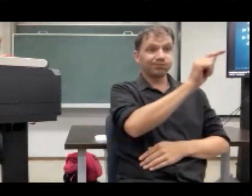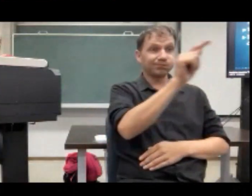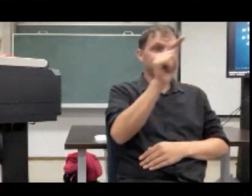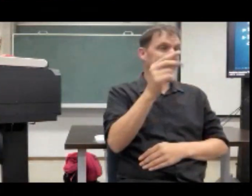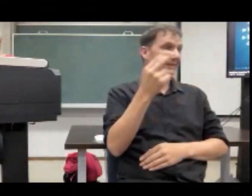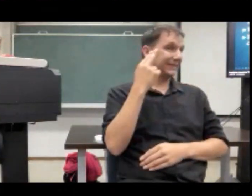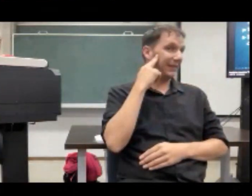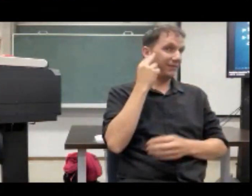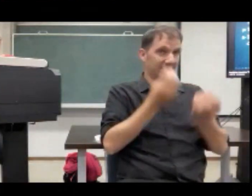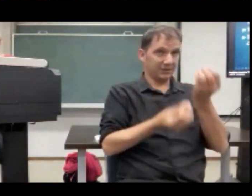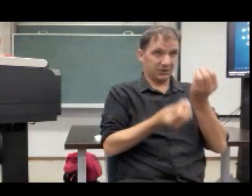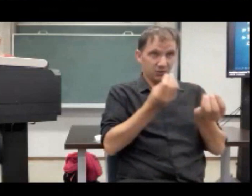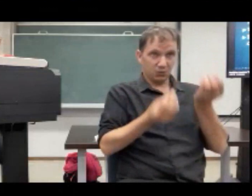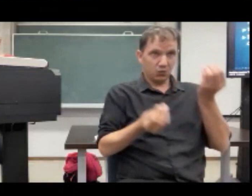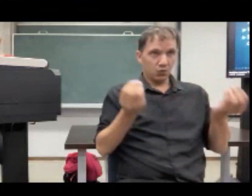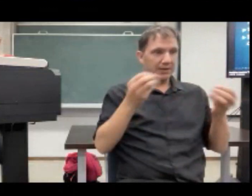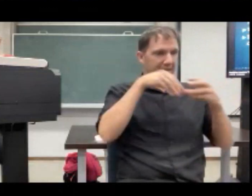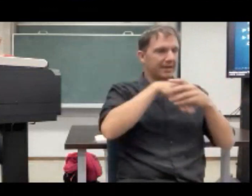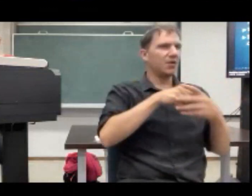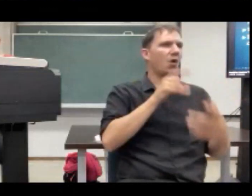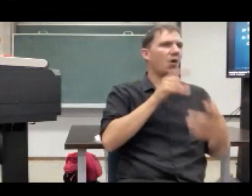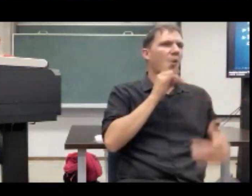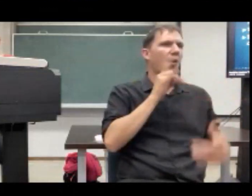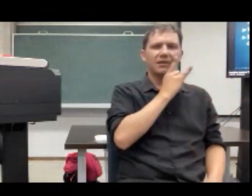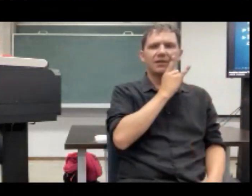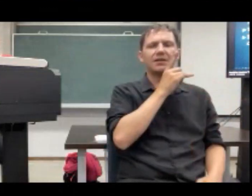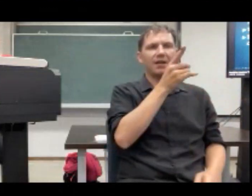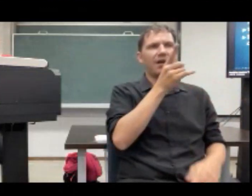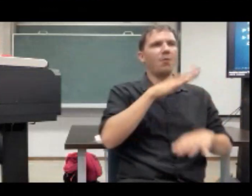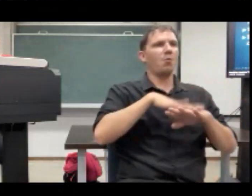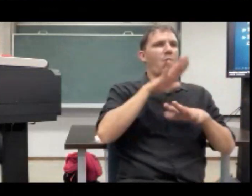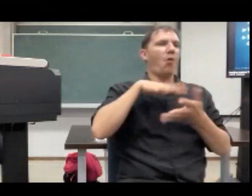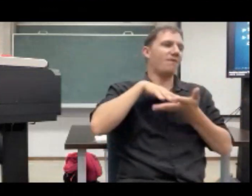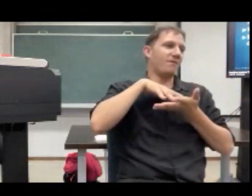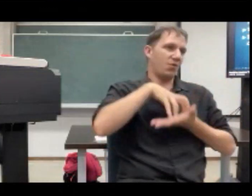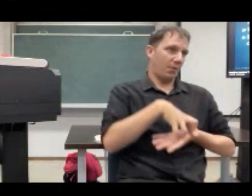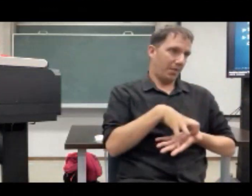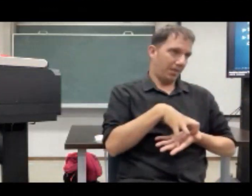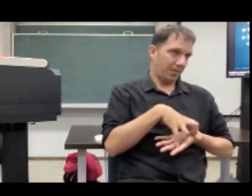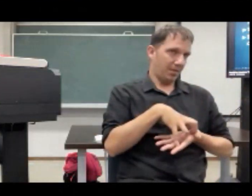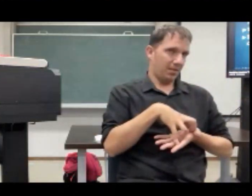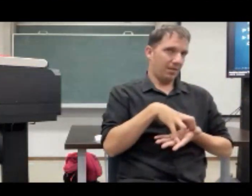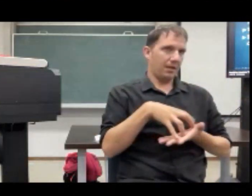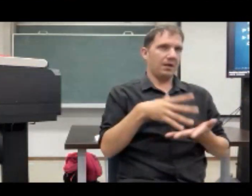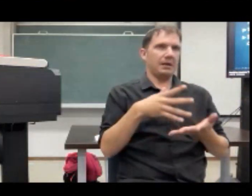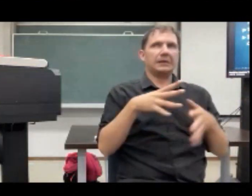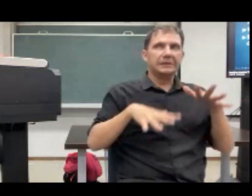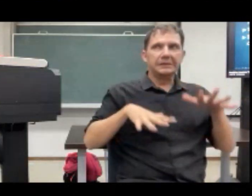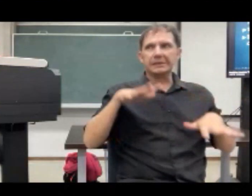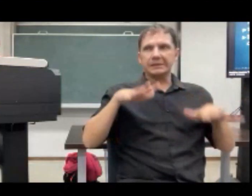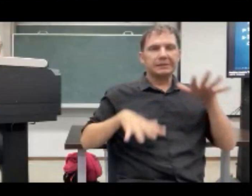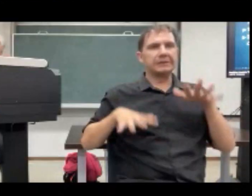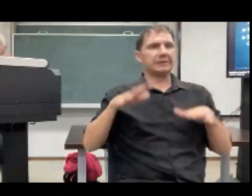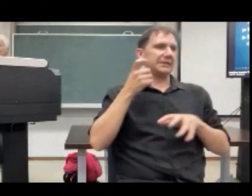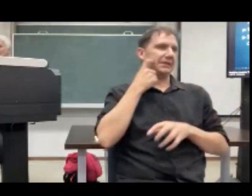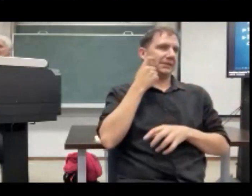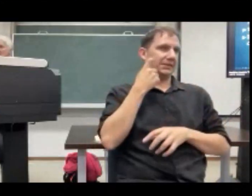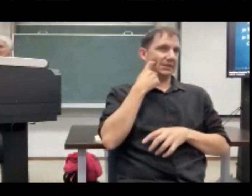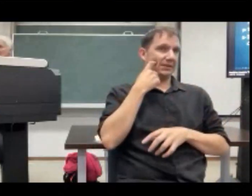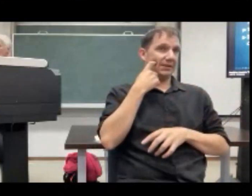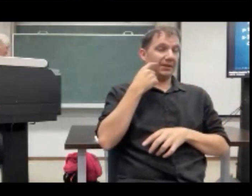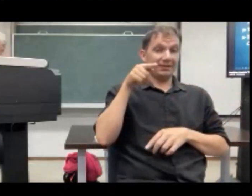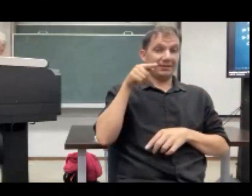are vulnerable. What is going on? And I worked together on this paper with